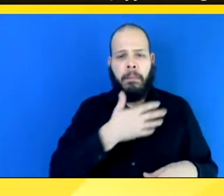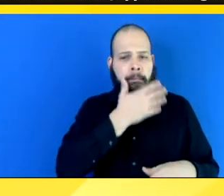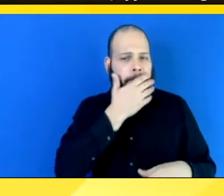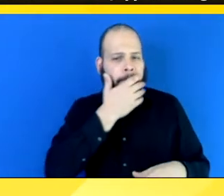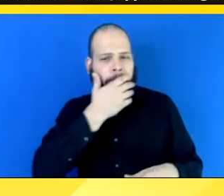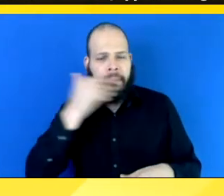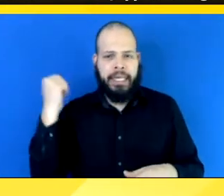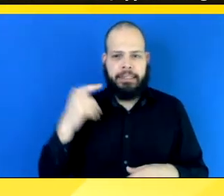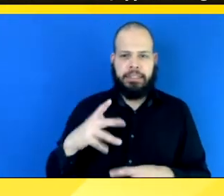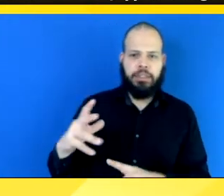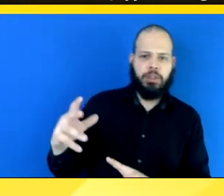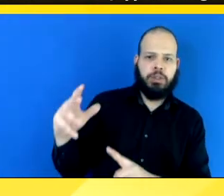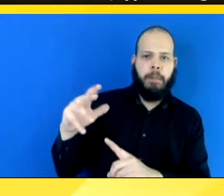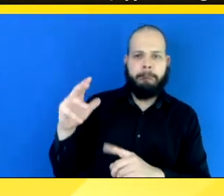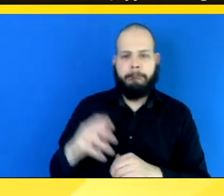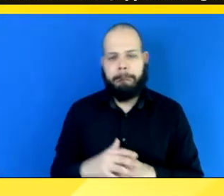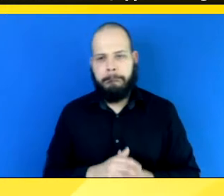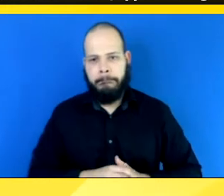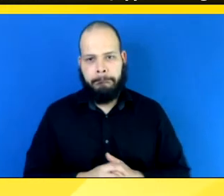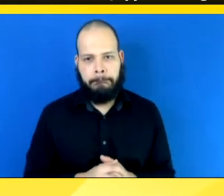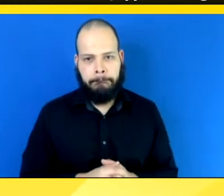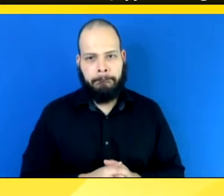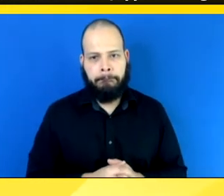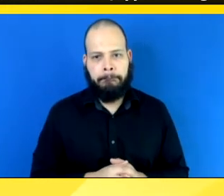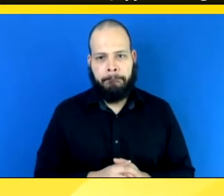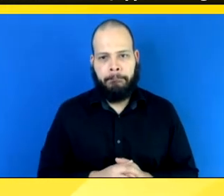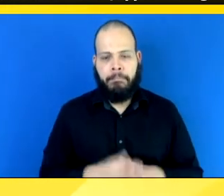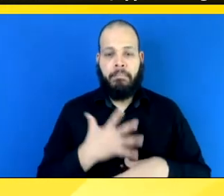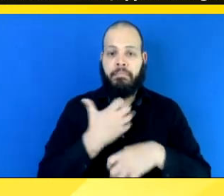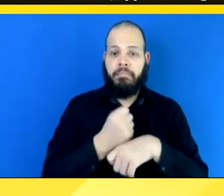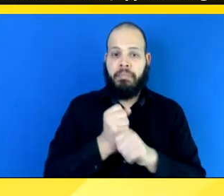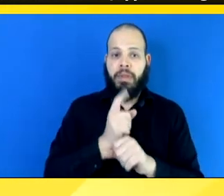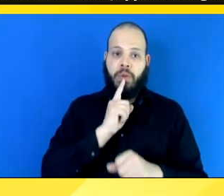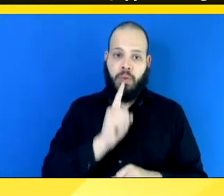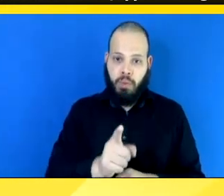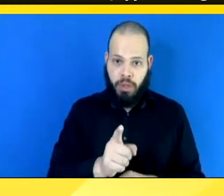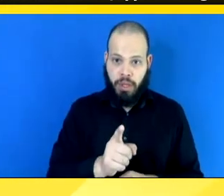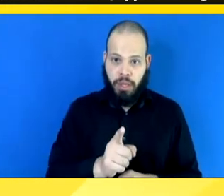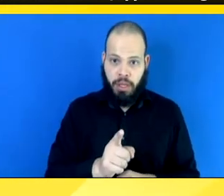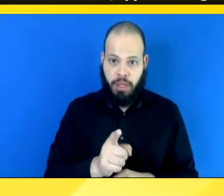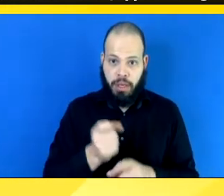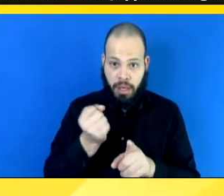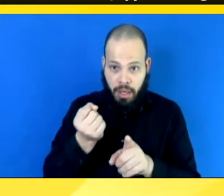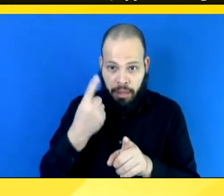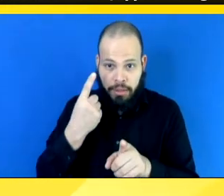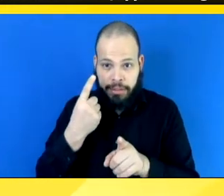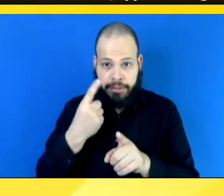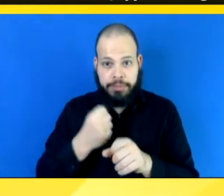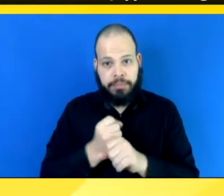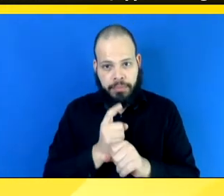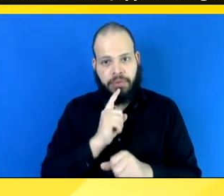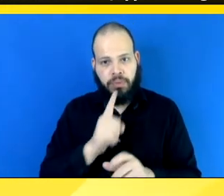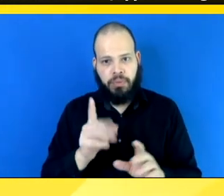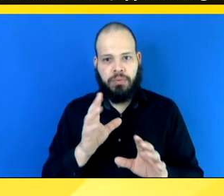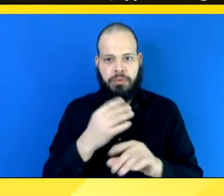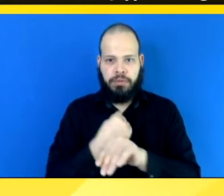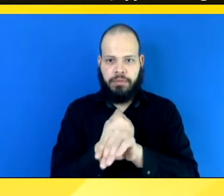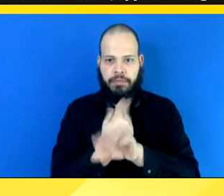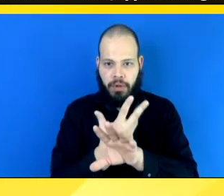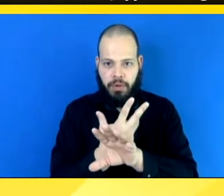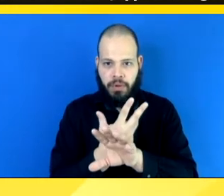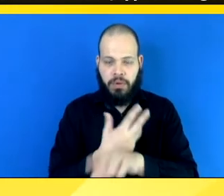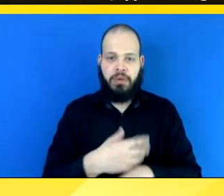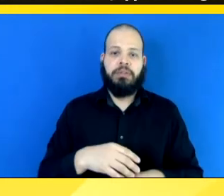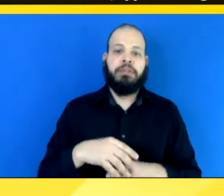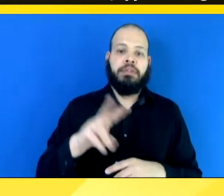some things I want to make sure the media understand this is a virtual rally. We didn't want everybody to come out here for safety purposes, but you